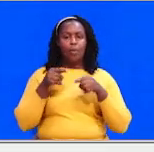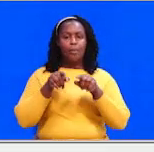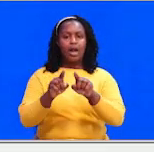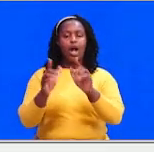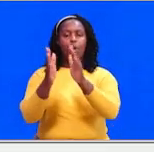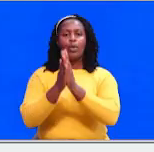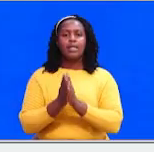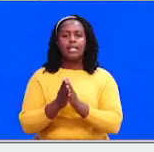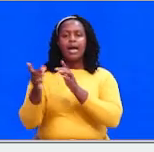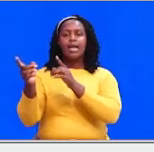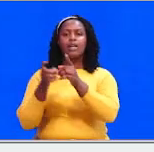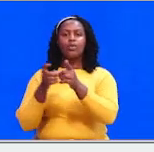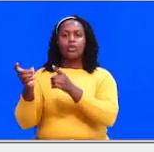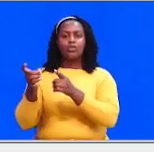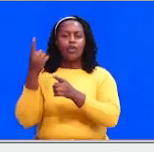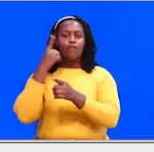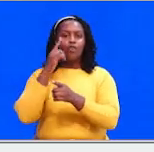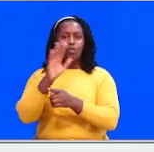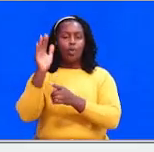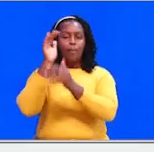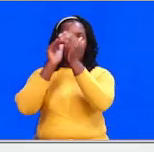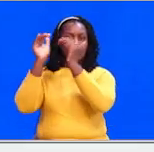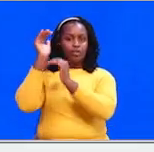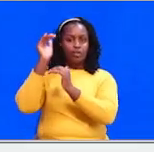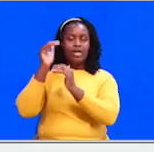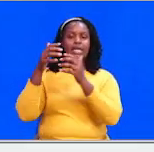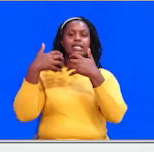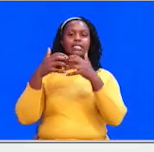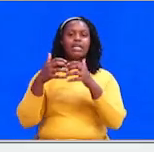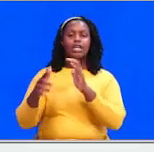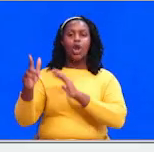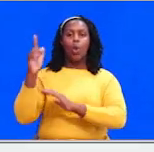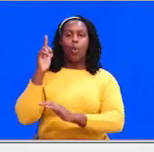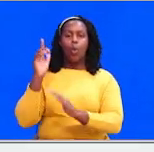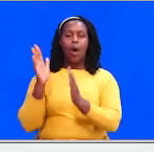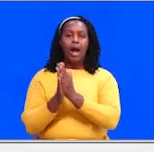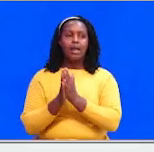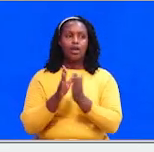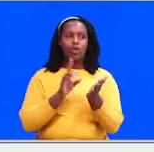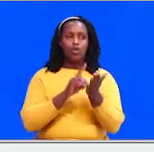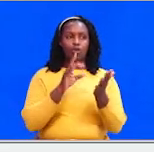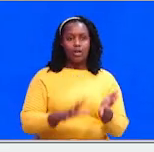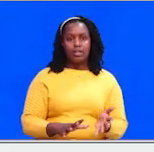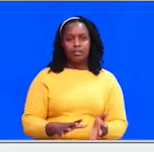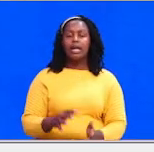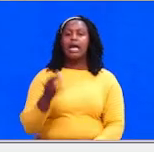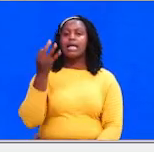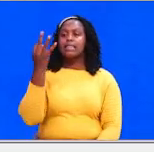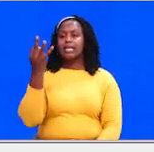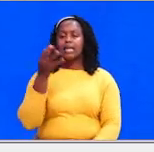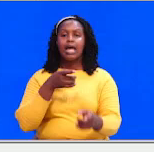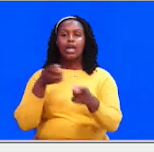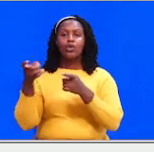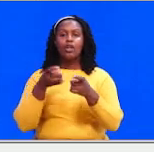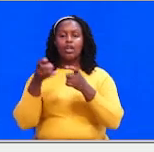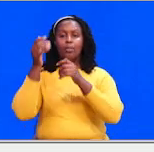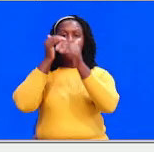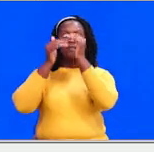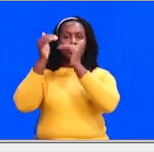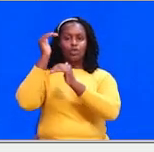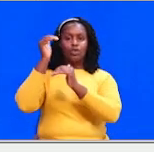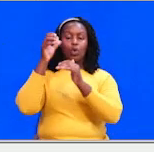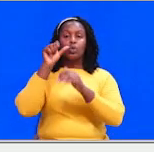regulations of that profession, because engineering, law, and doctors is the three regulated professions. And then, of course,